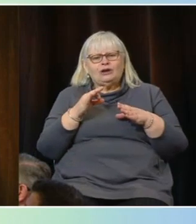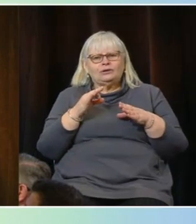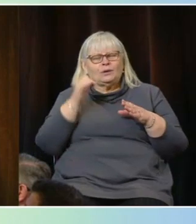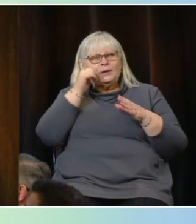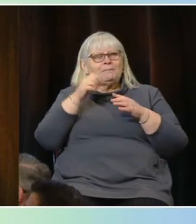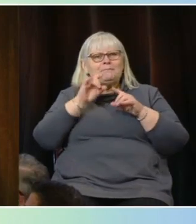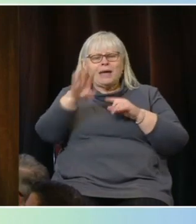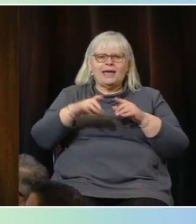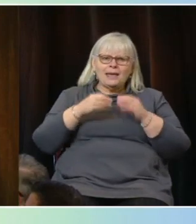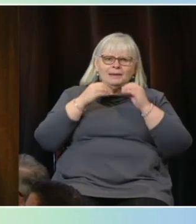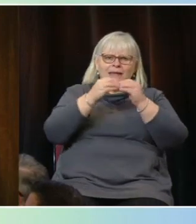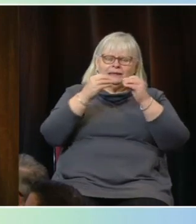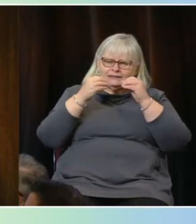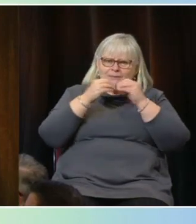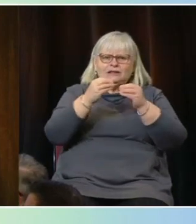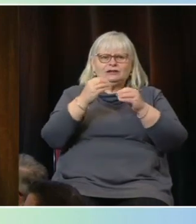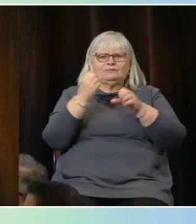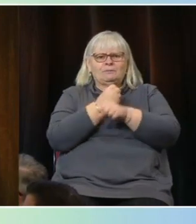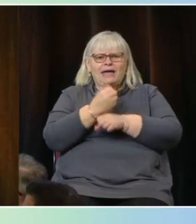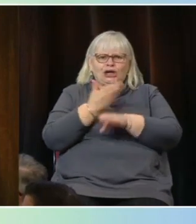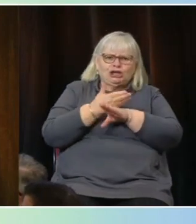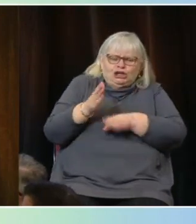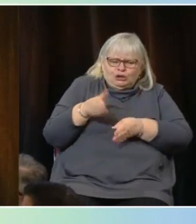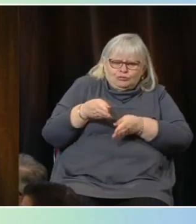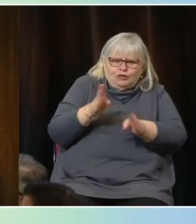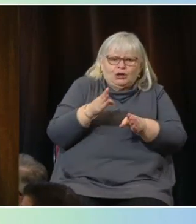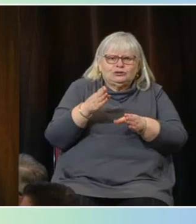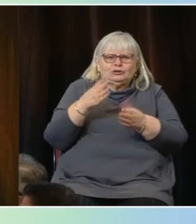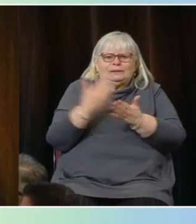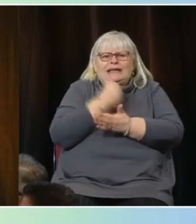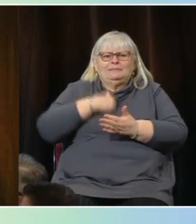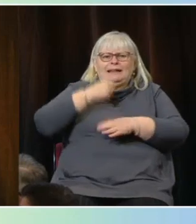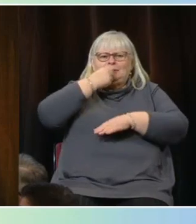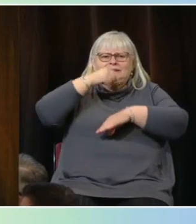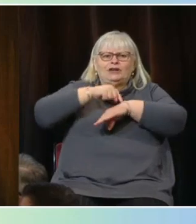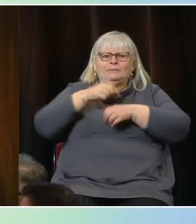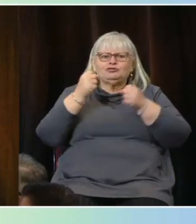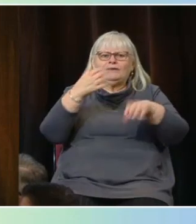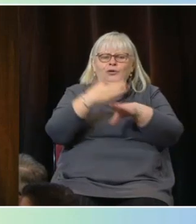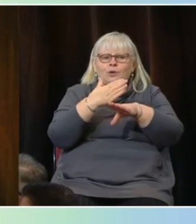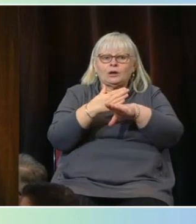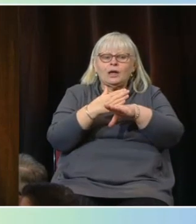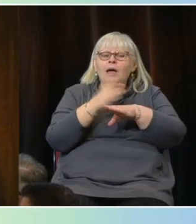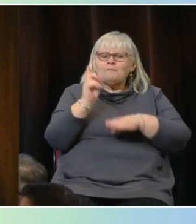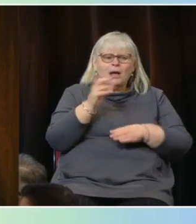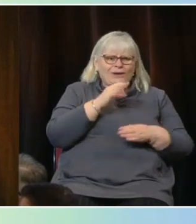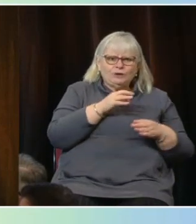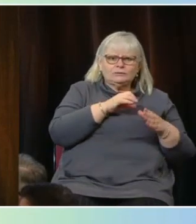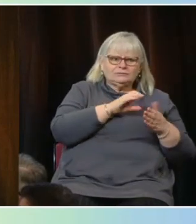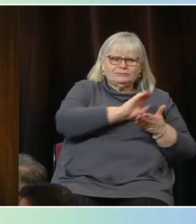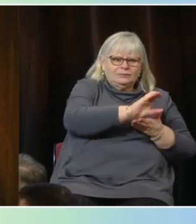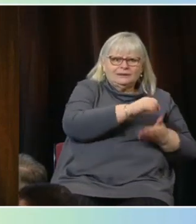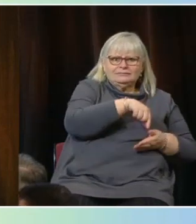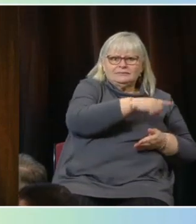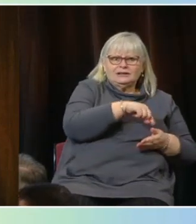at billions being channeled into New Roads to shave a few minutes off commute times yet we have not made the necessary Investments to ensure that some